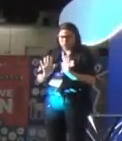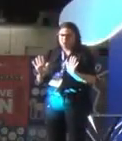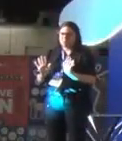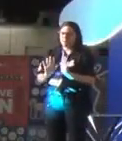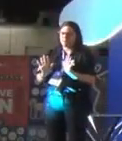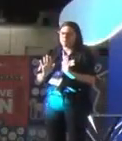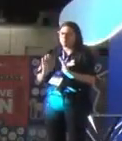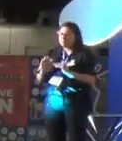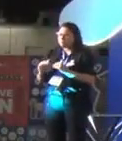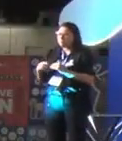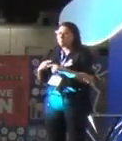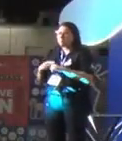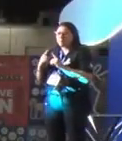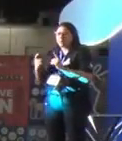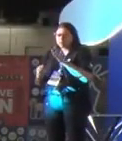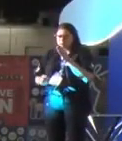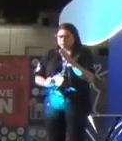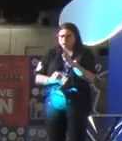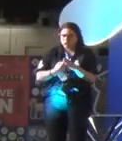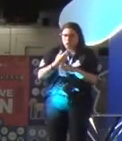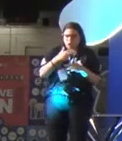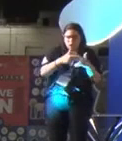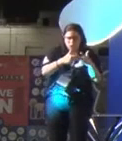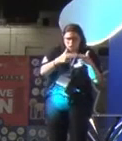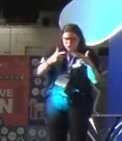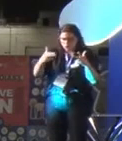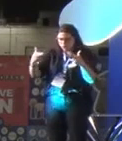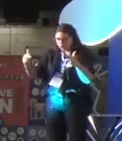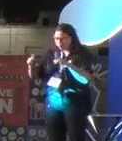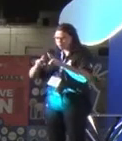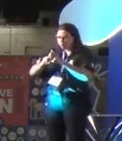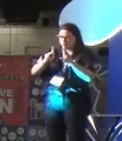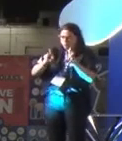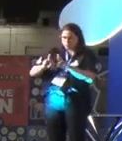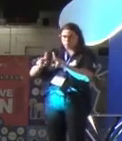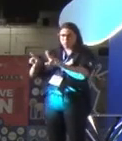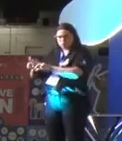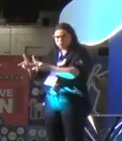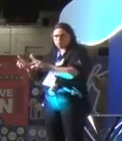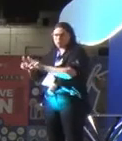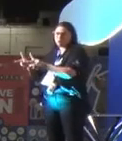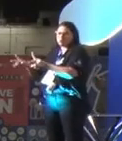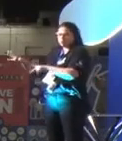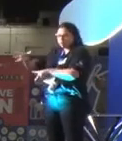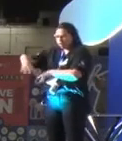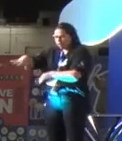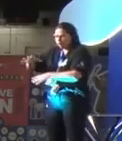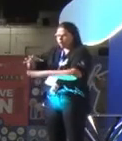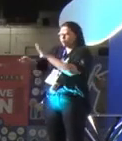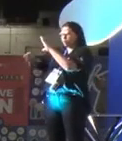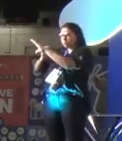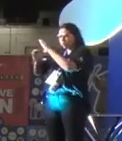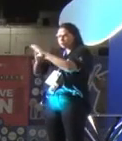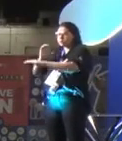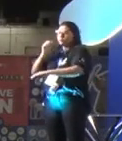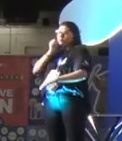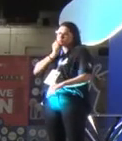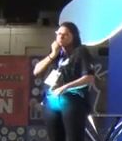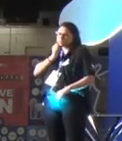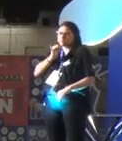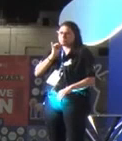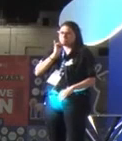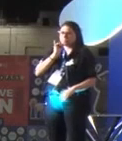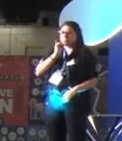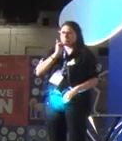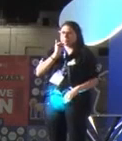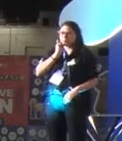completely different way to the tenets of science communication. This is an example of where